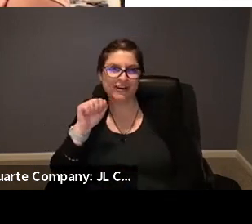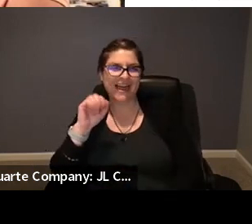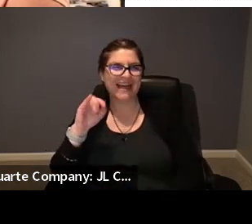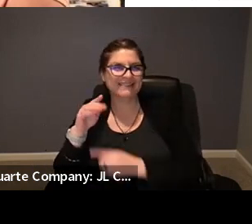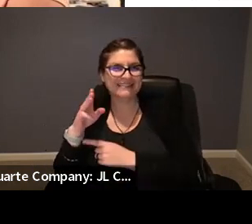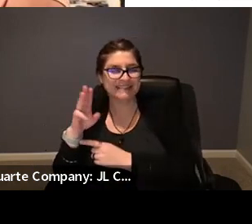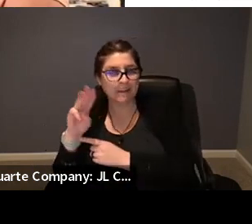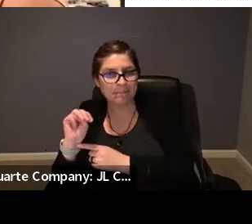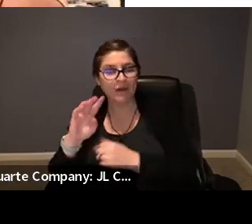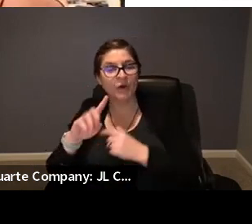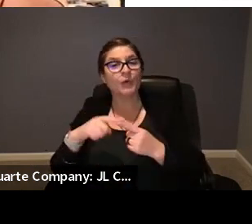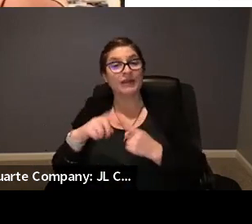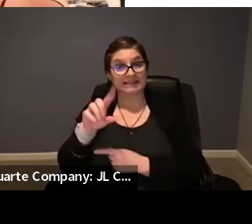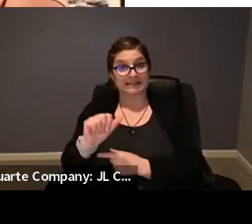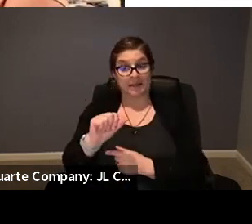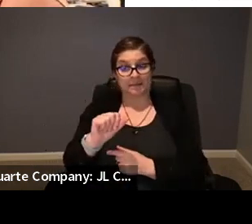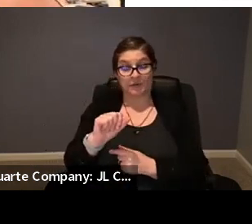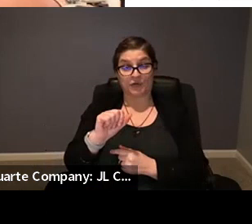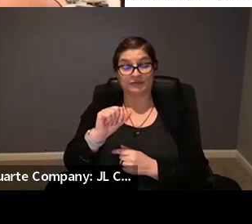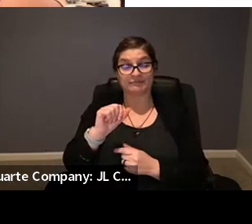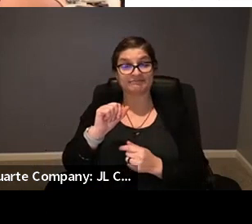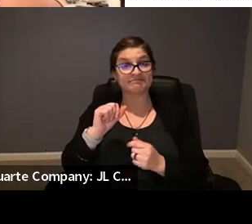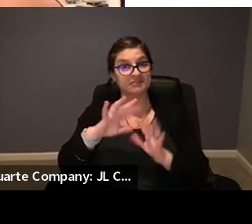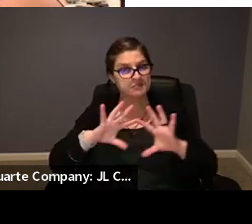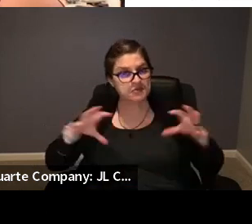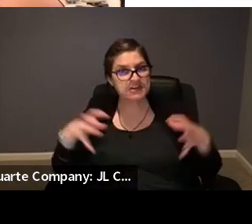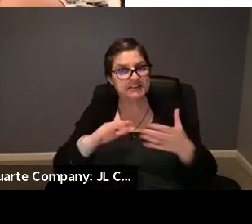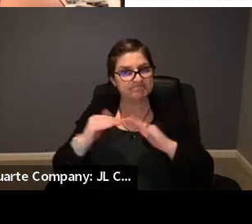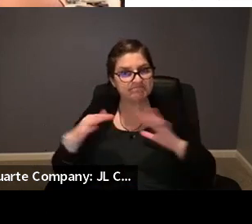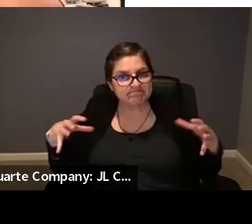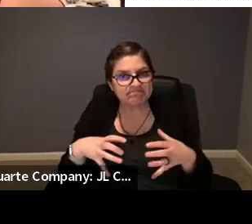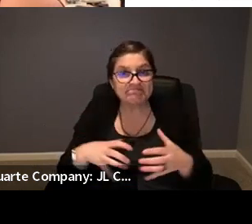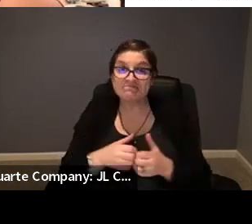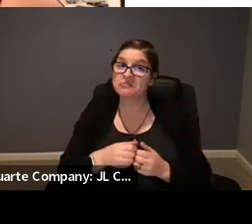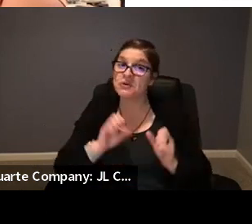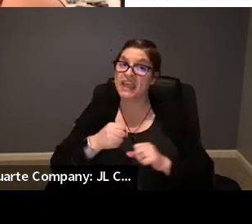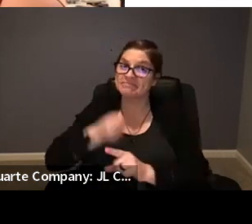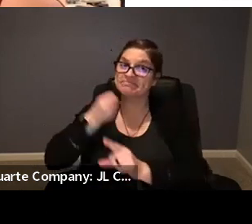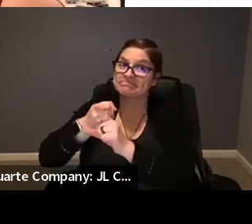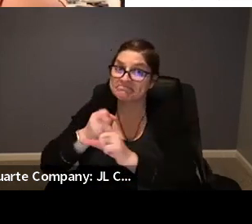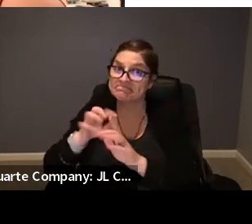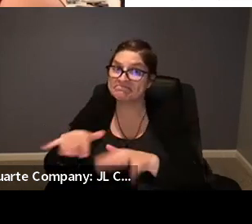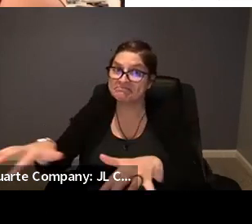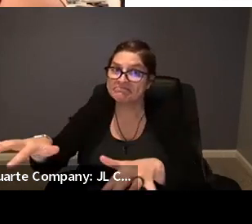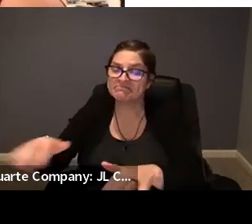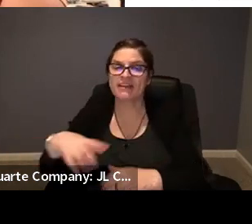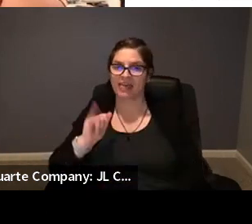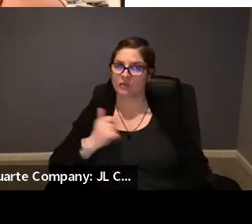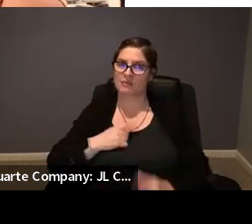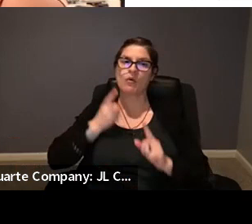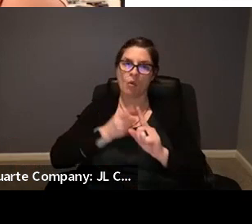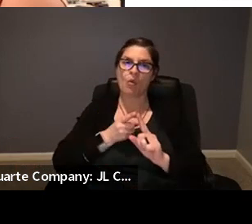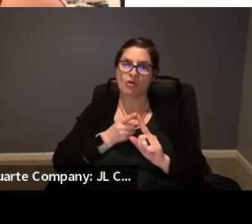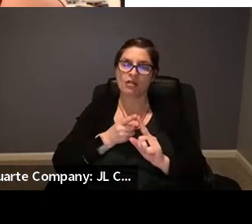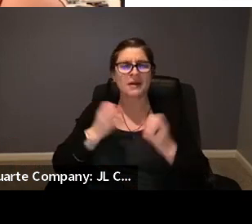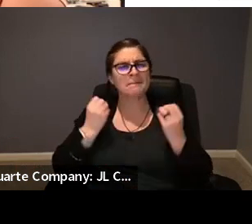community comes together, whether online or in person, we can really make a ruckus. And that was what I set out to do. I was told